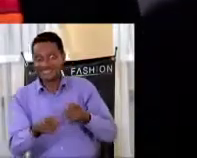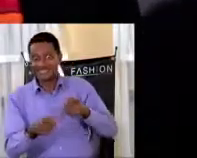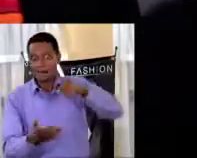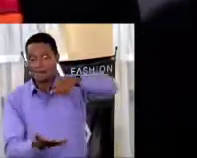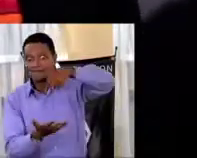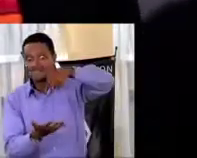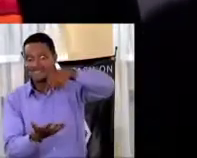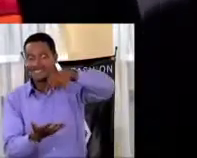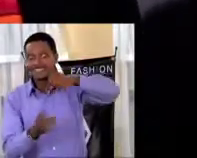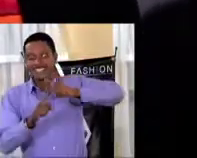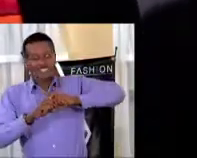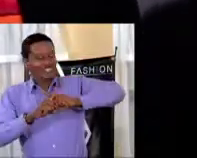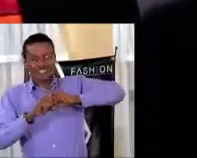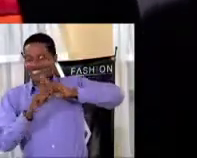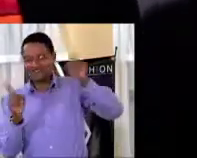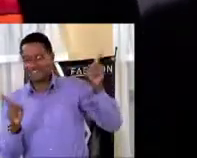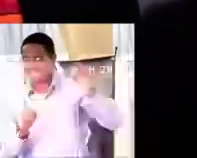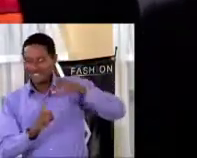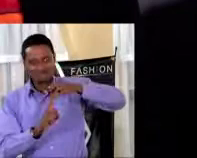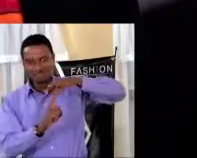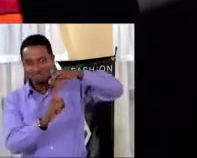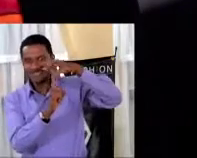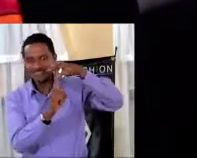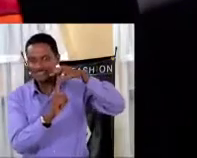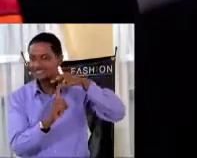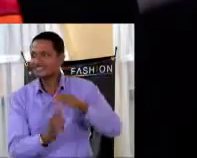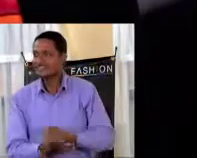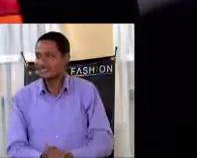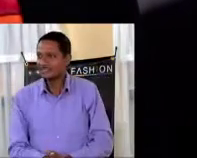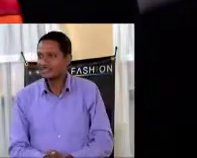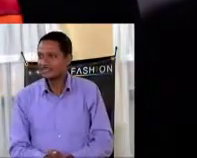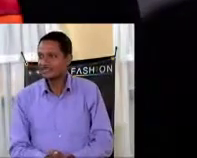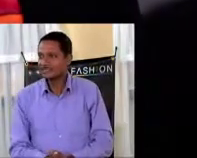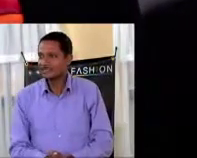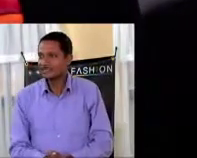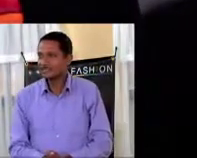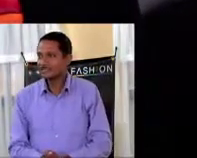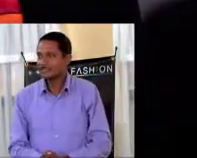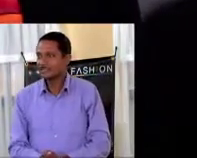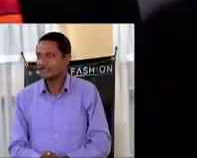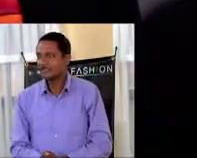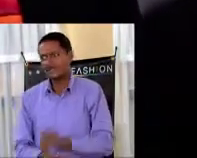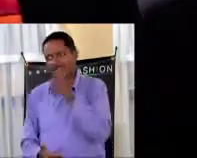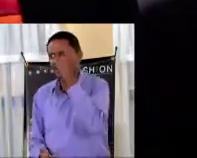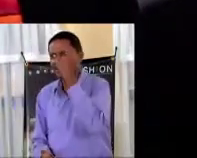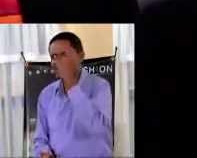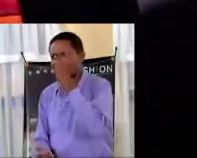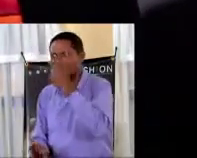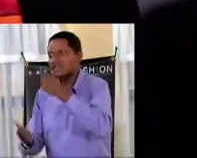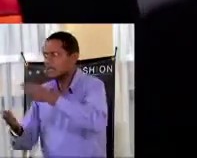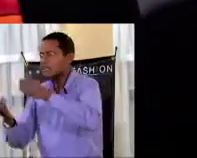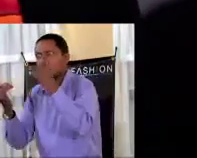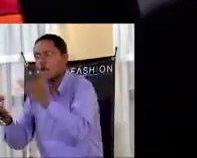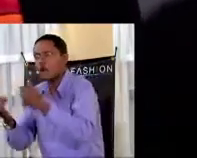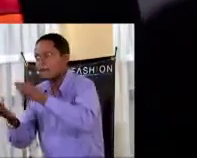Those bags came in at about $450 and ain't nobody asking for a discount. So why in a recession